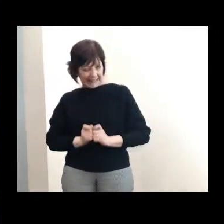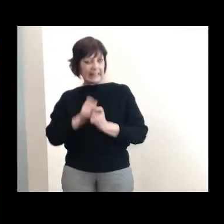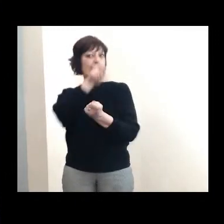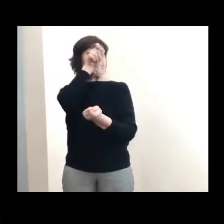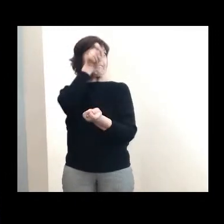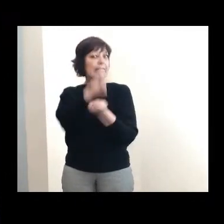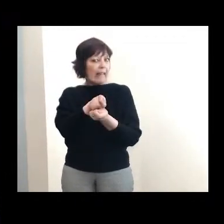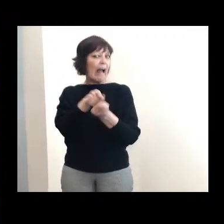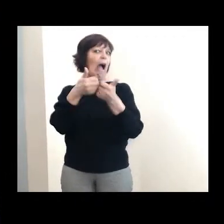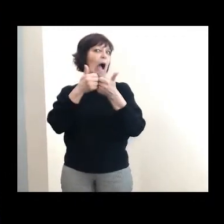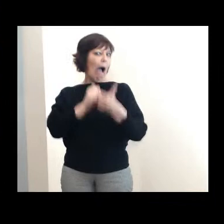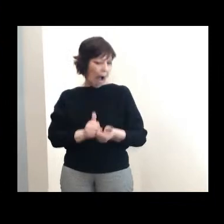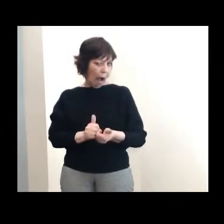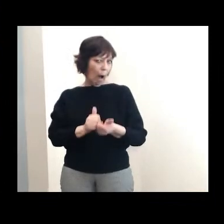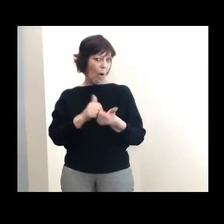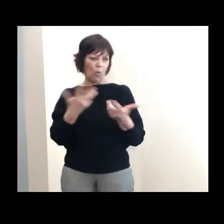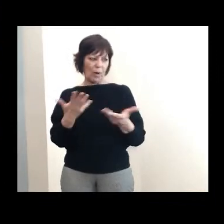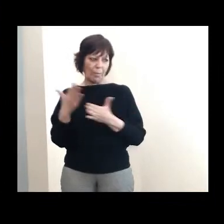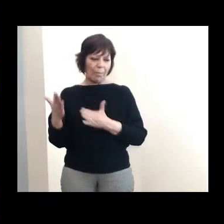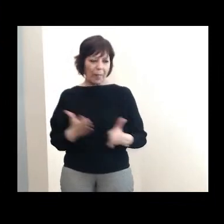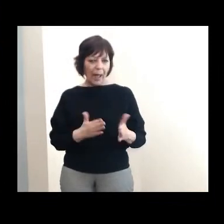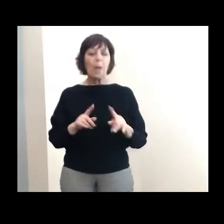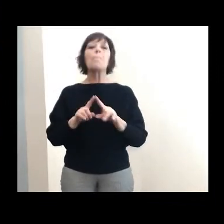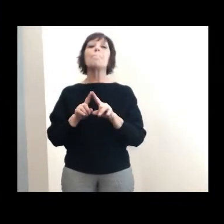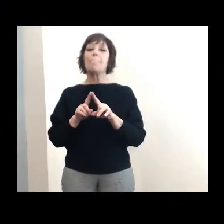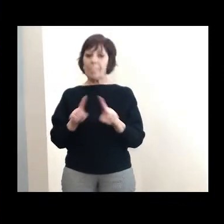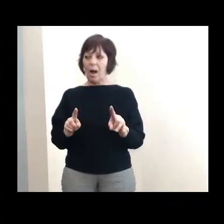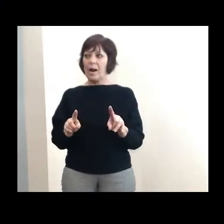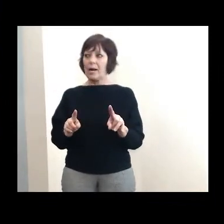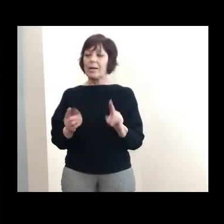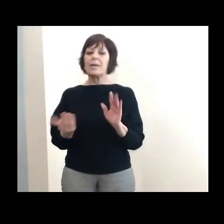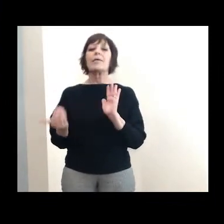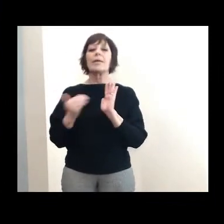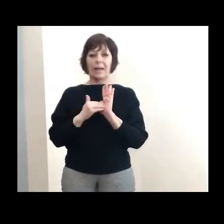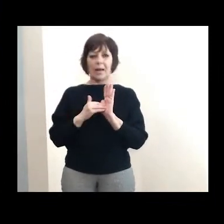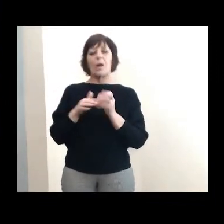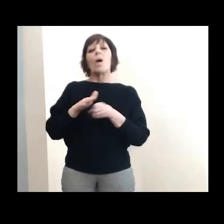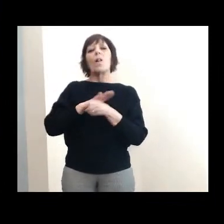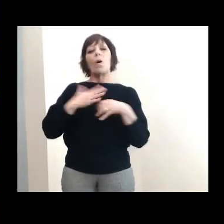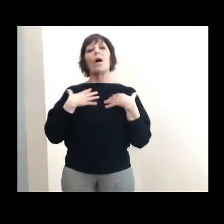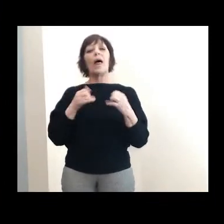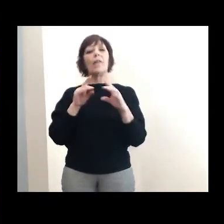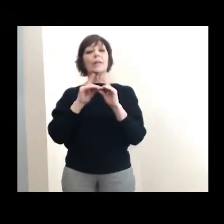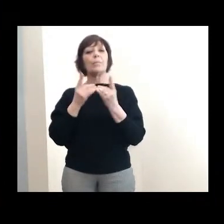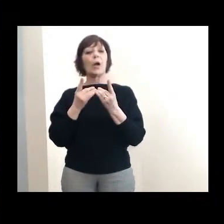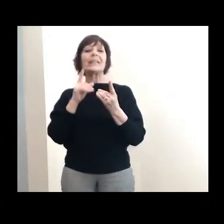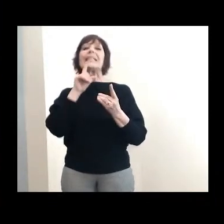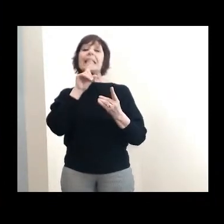exactly needs to be in that plan. And again, the local health department is the